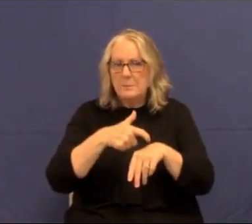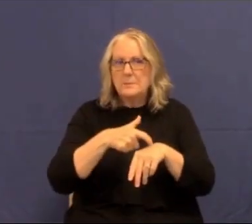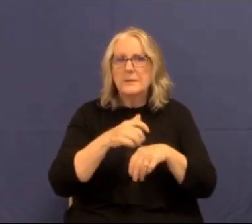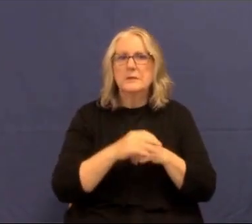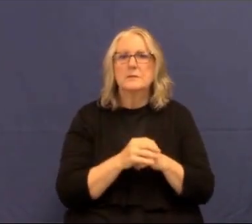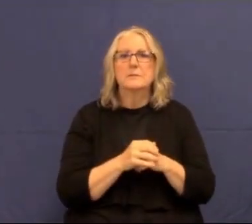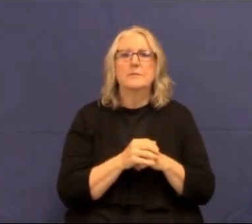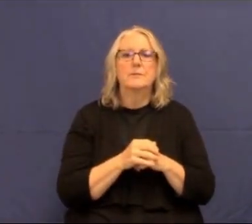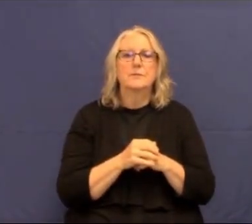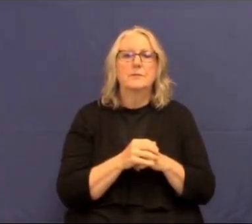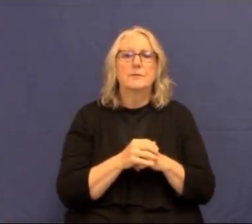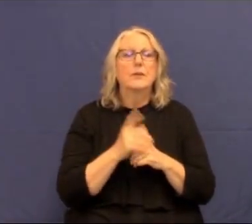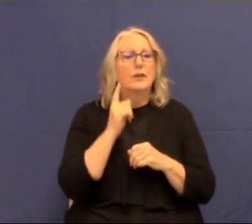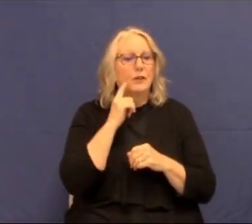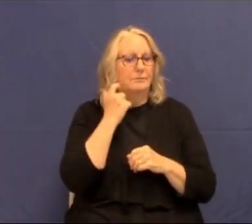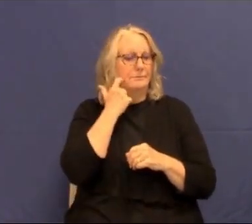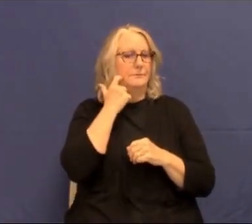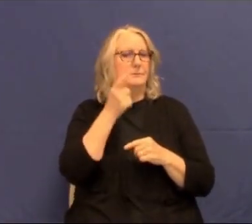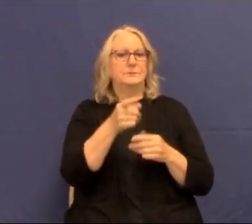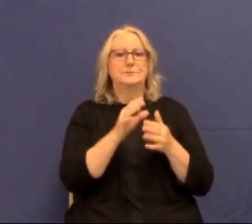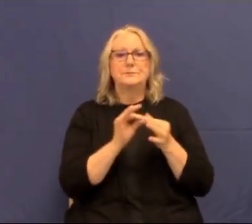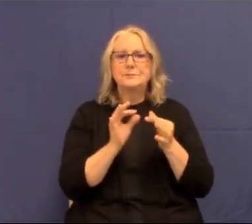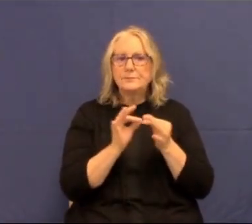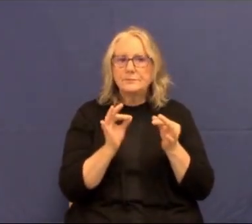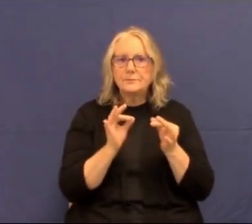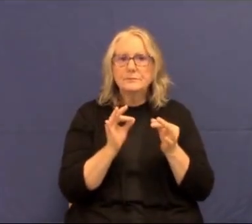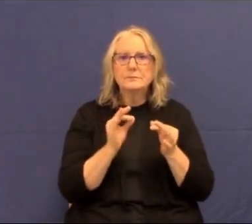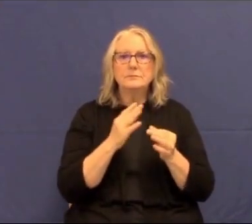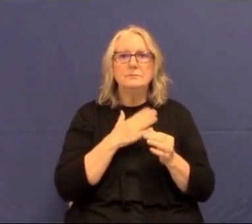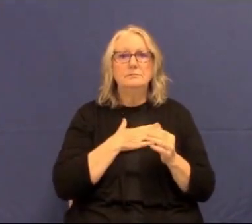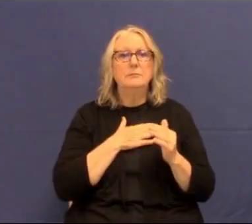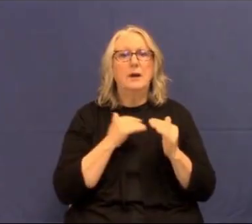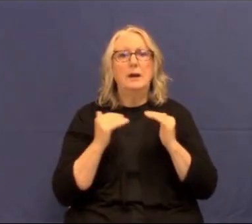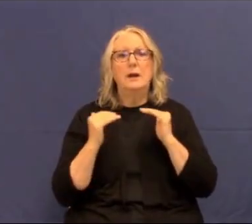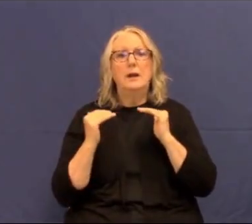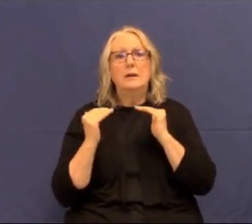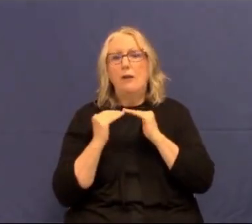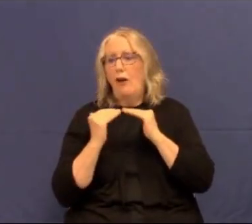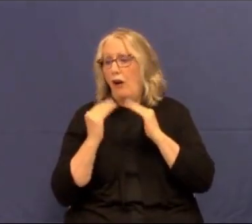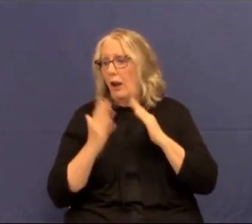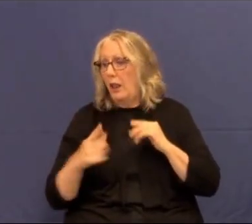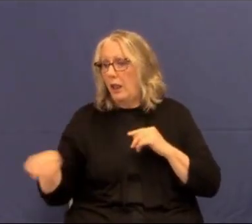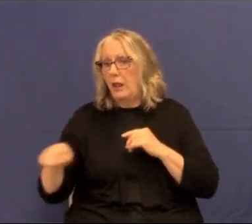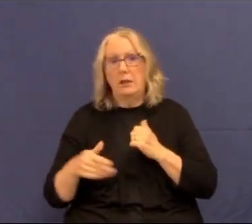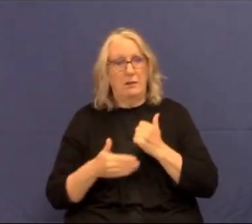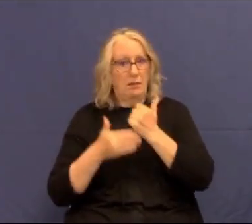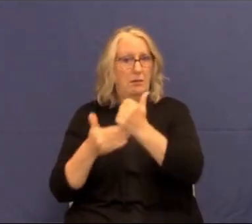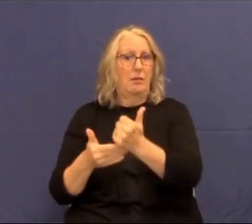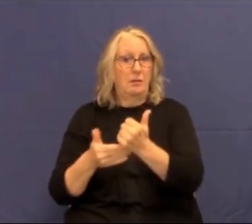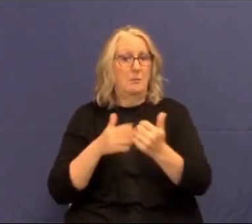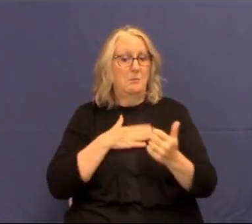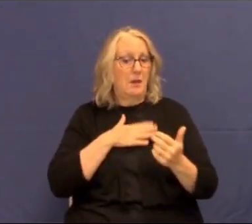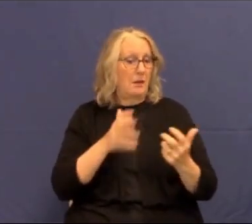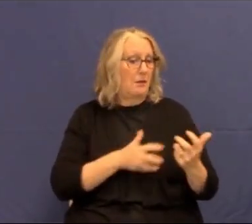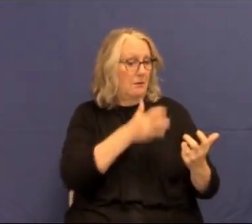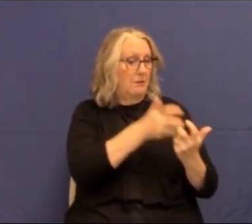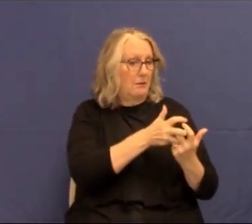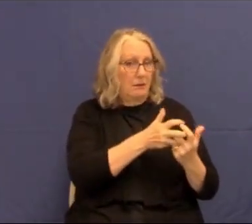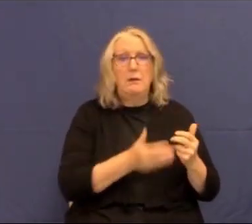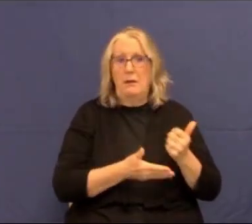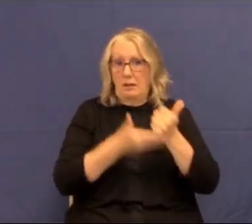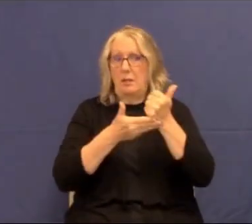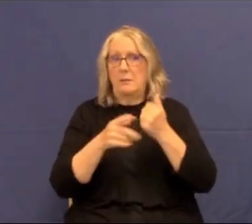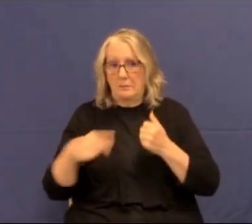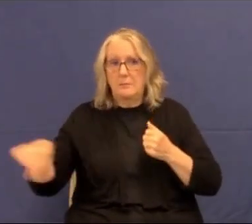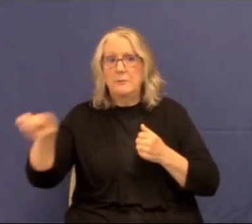couple times in this conversation. I heard it earlier. You said, my accommodations oftentimes also helped the people around